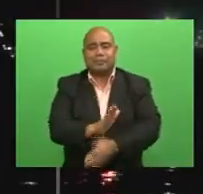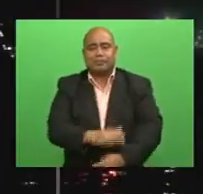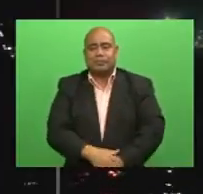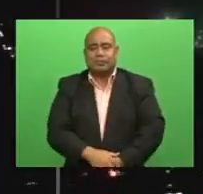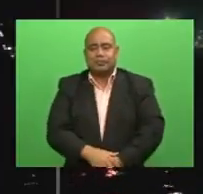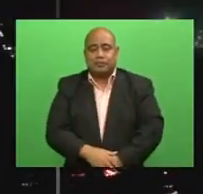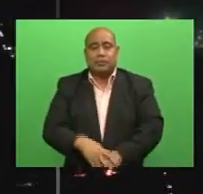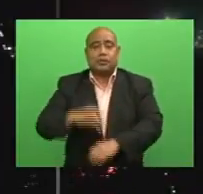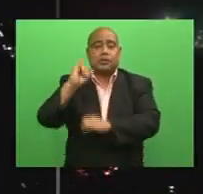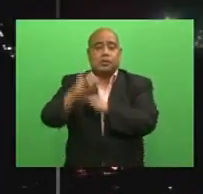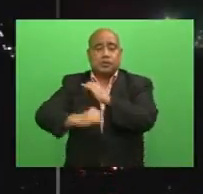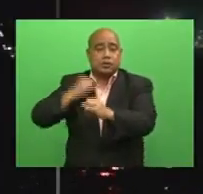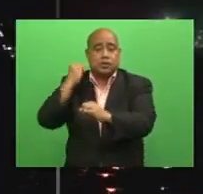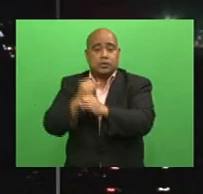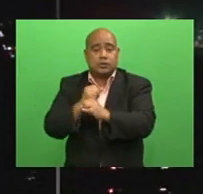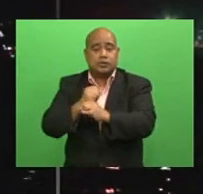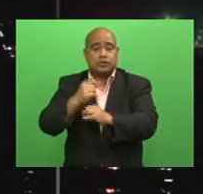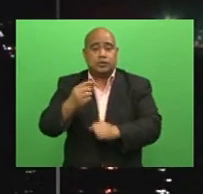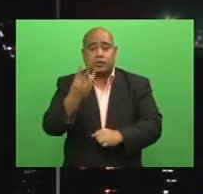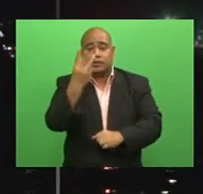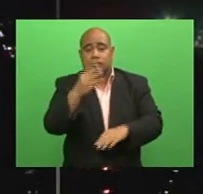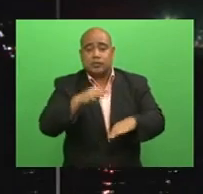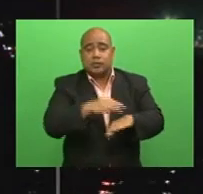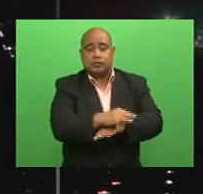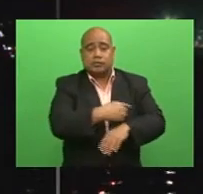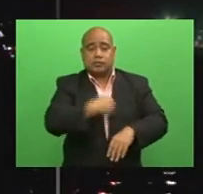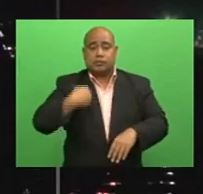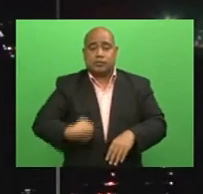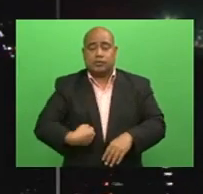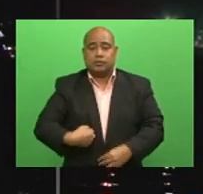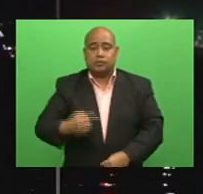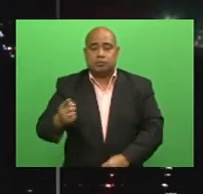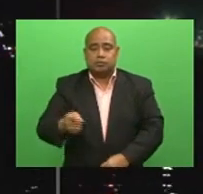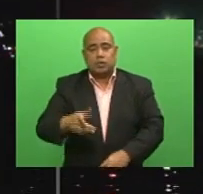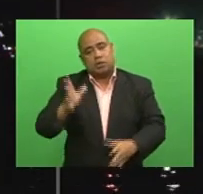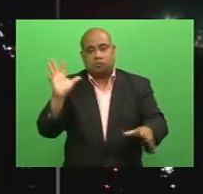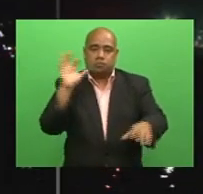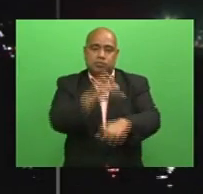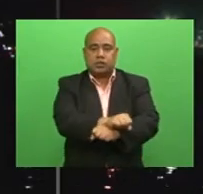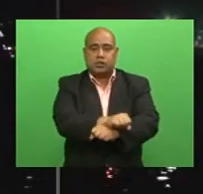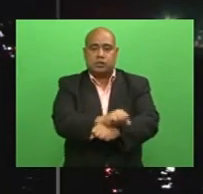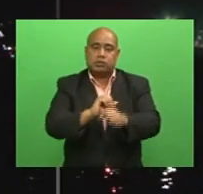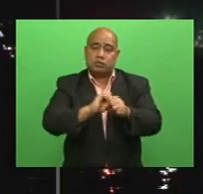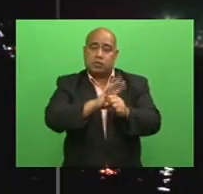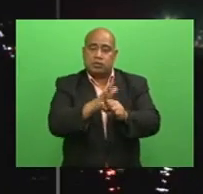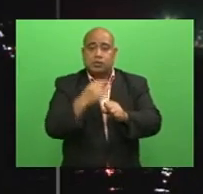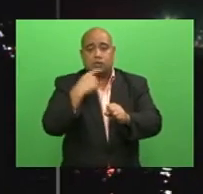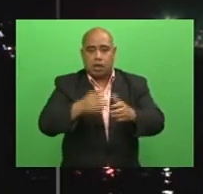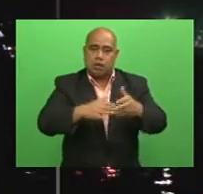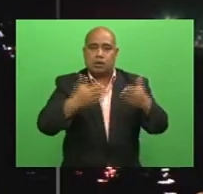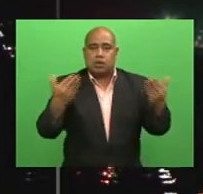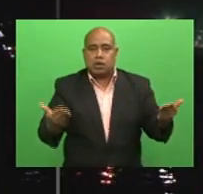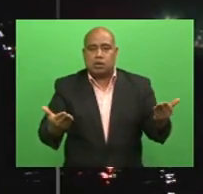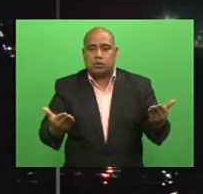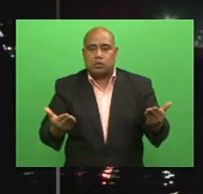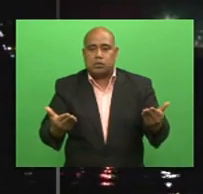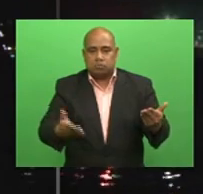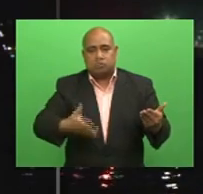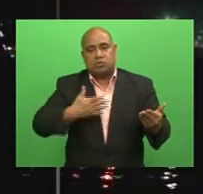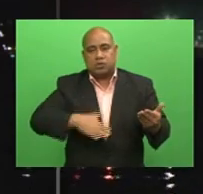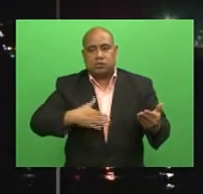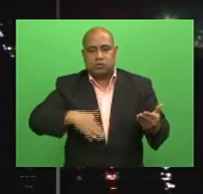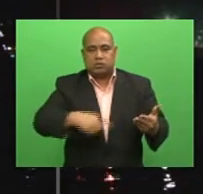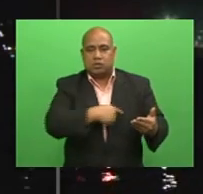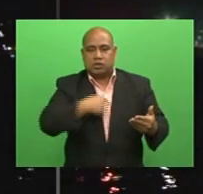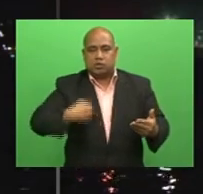3 months after China declared victory over the virus, officials in Beijing are scrambling to prevent a second wave. The city